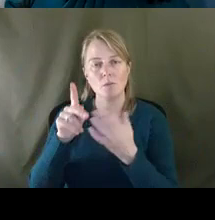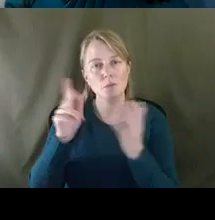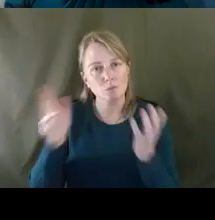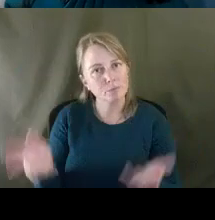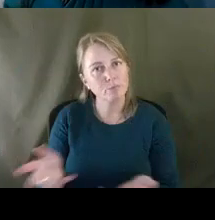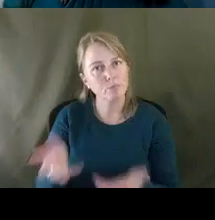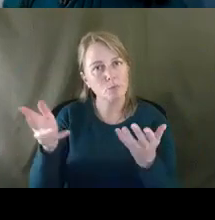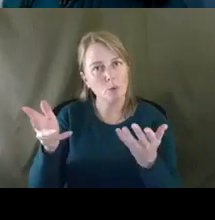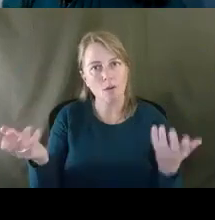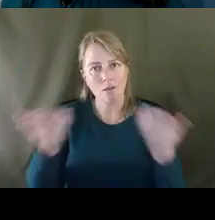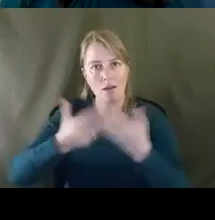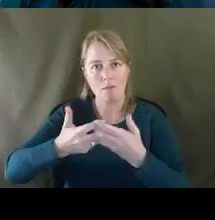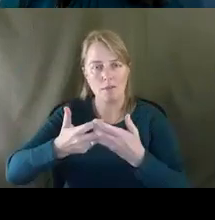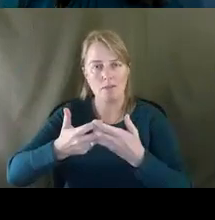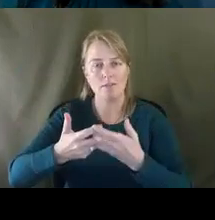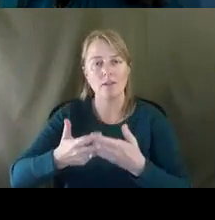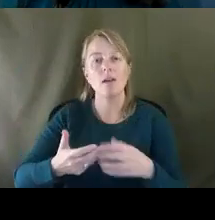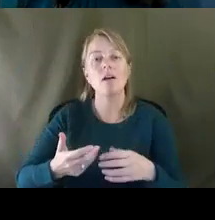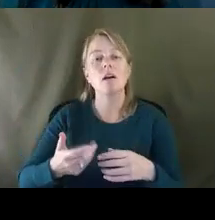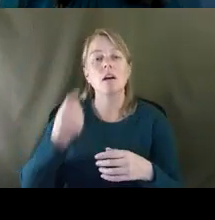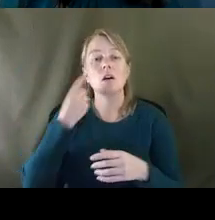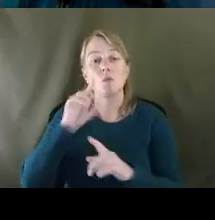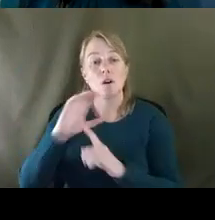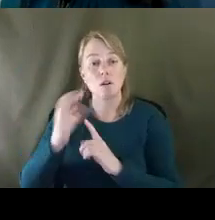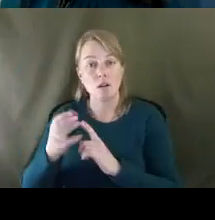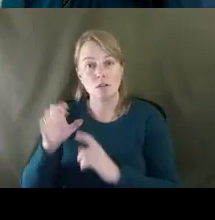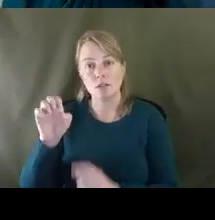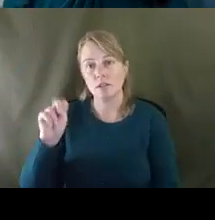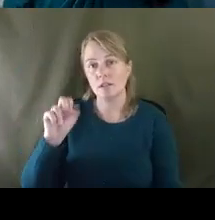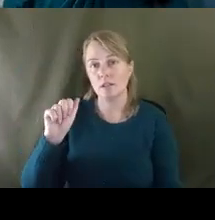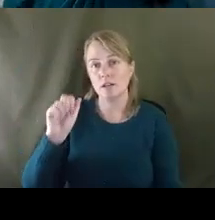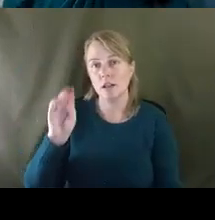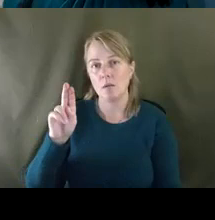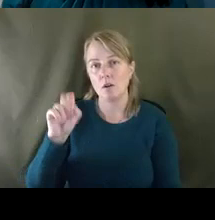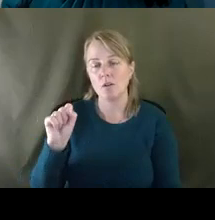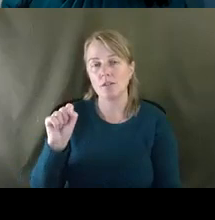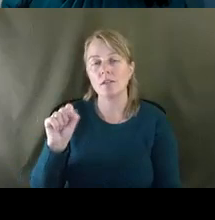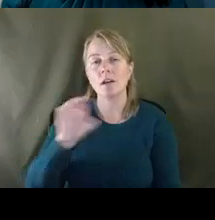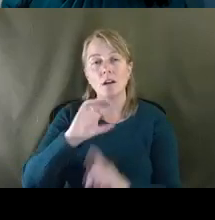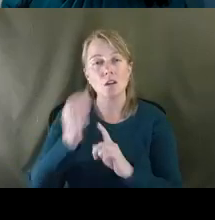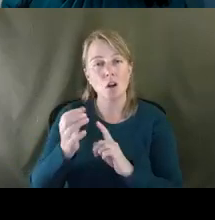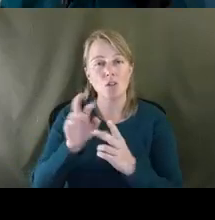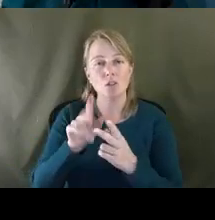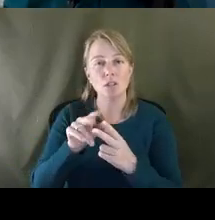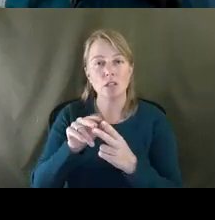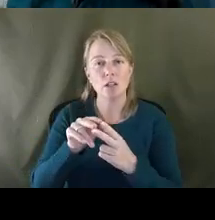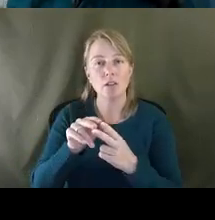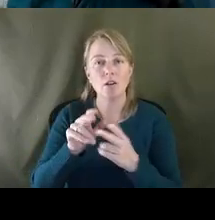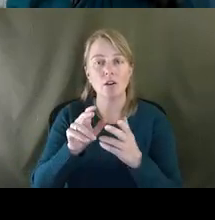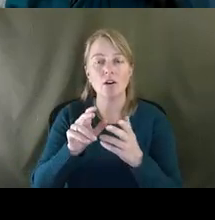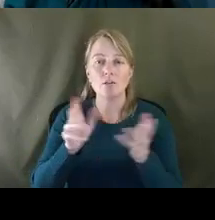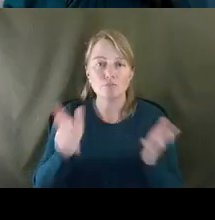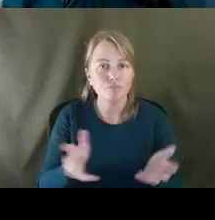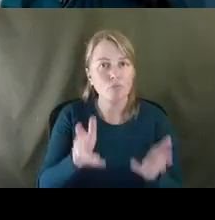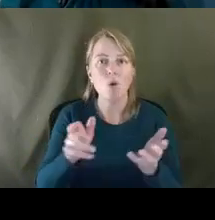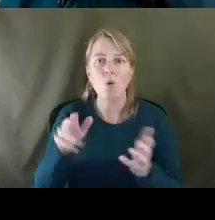enterprise alignment. As far as cultural enablers go, culture can either enable or